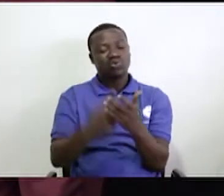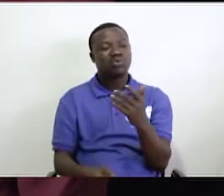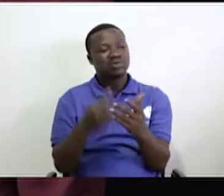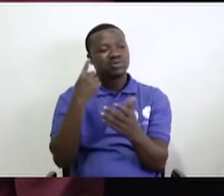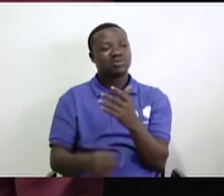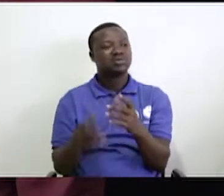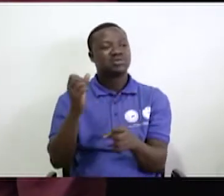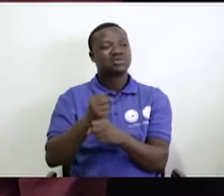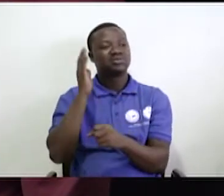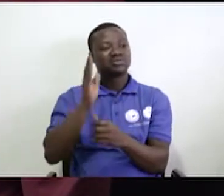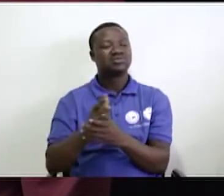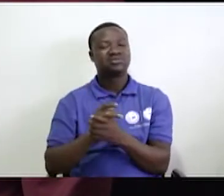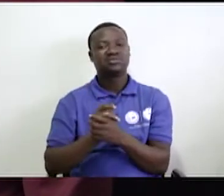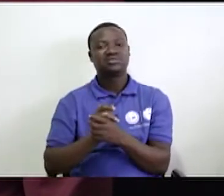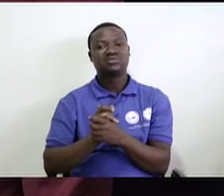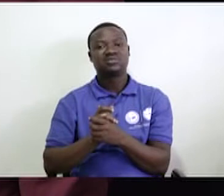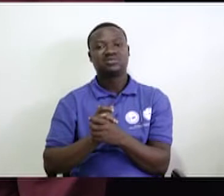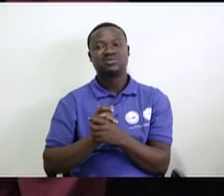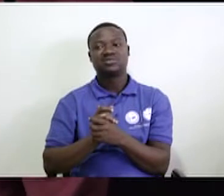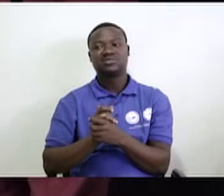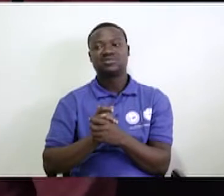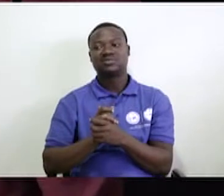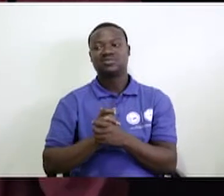that, man. So could you and Yamia